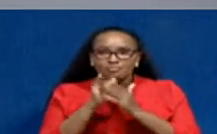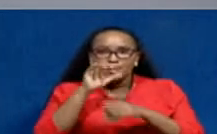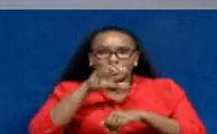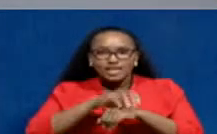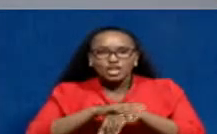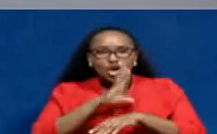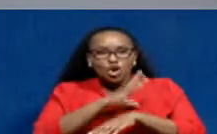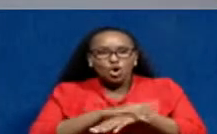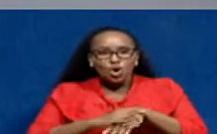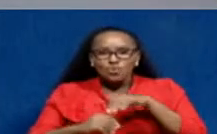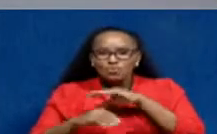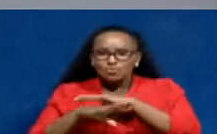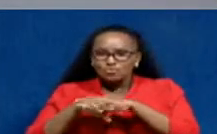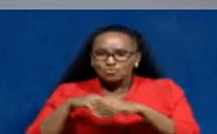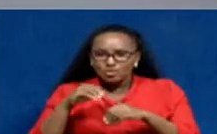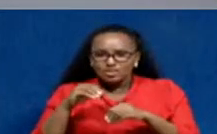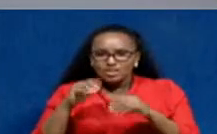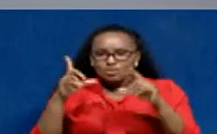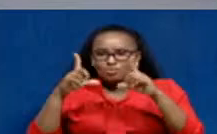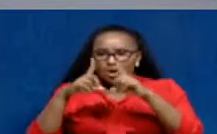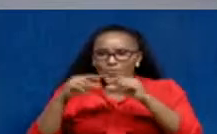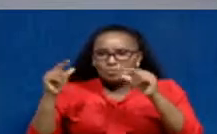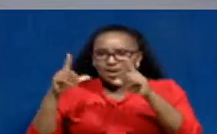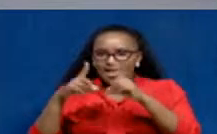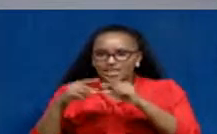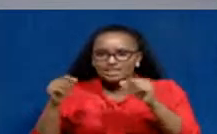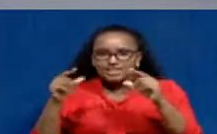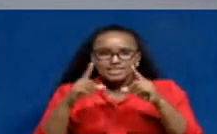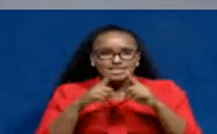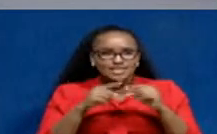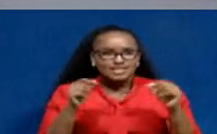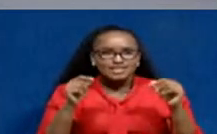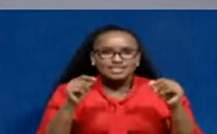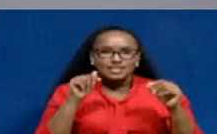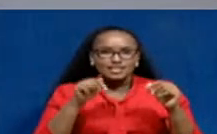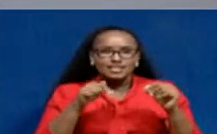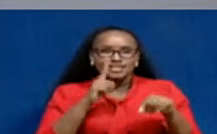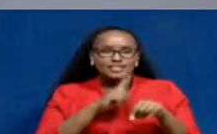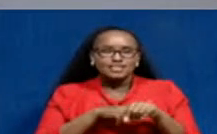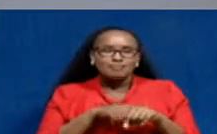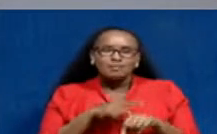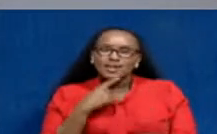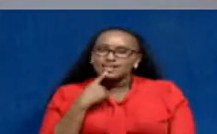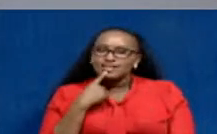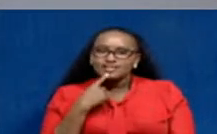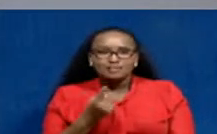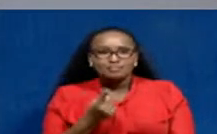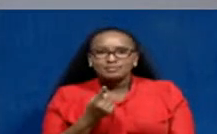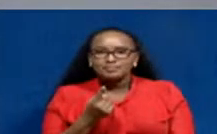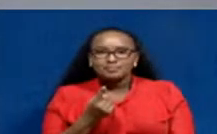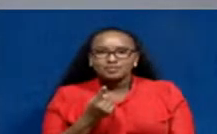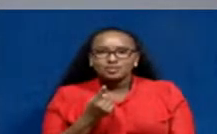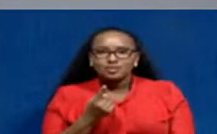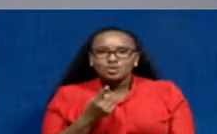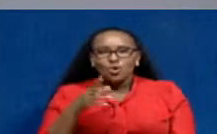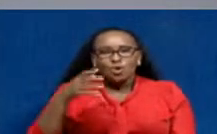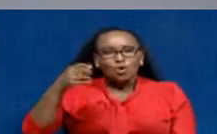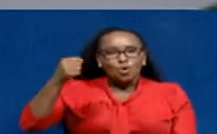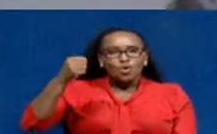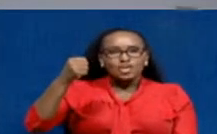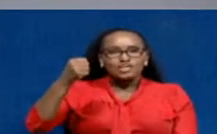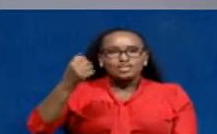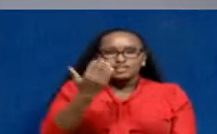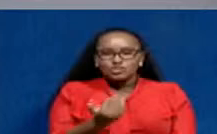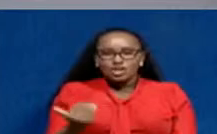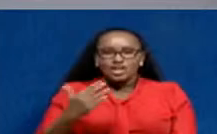find comfort in the words of the psalmist when he said, and I quote, "Hold on, my